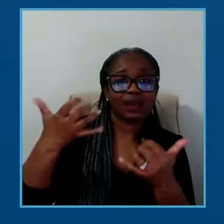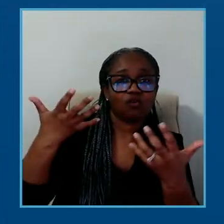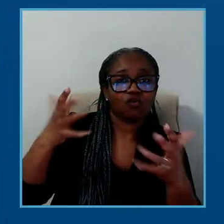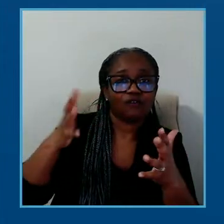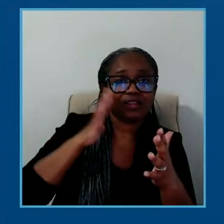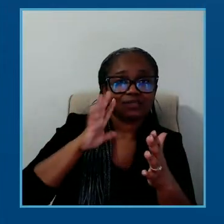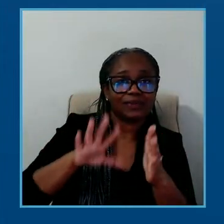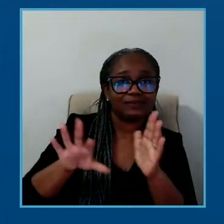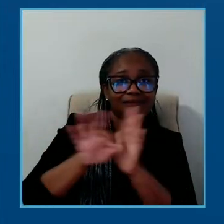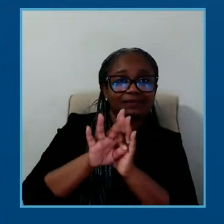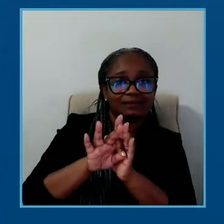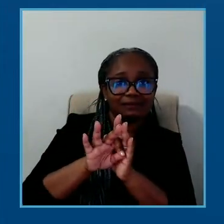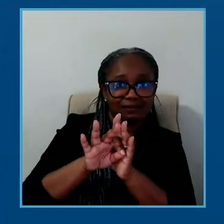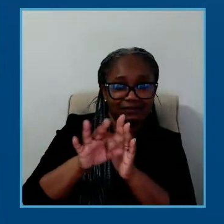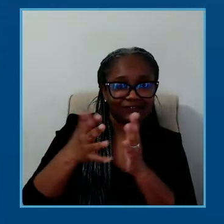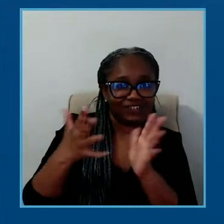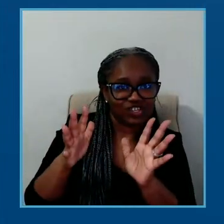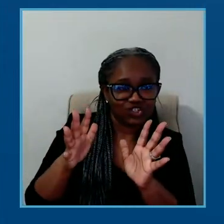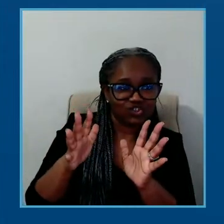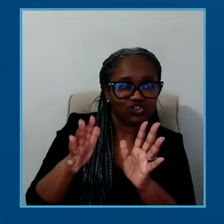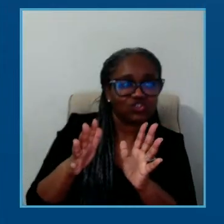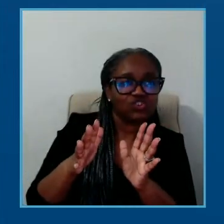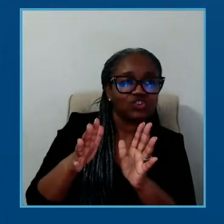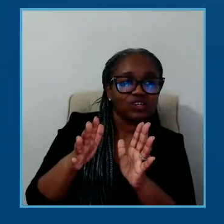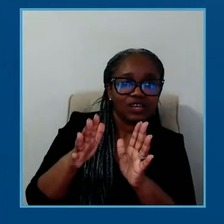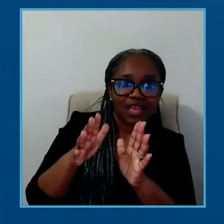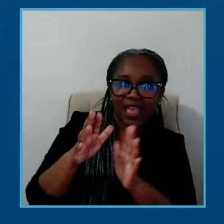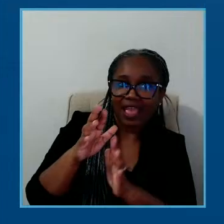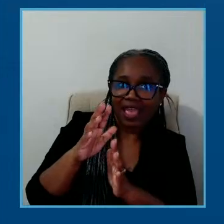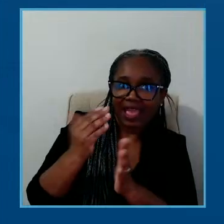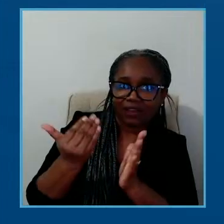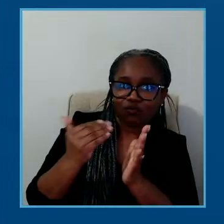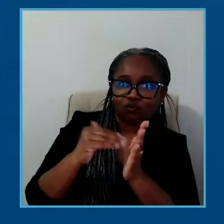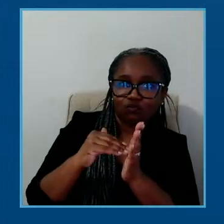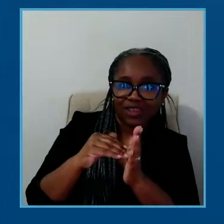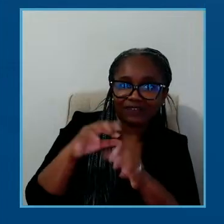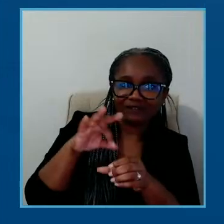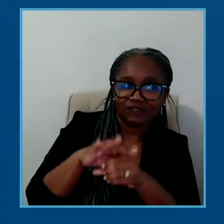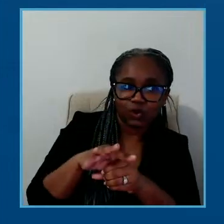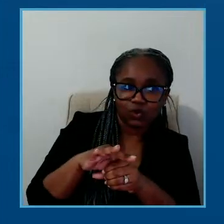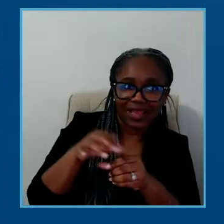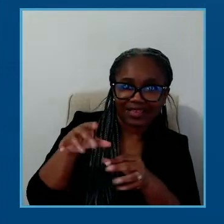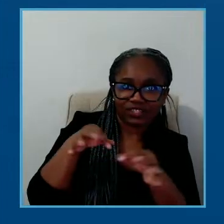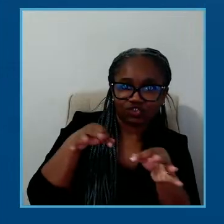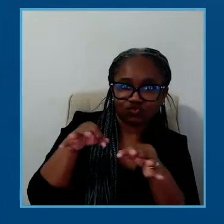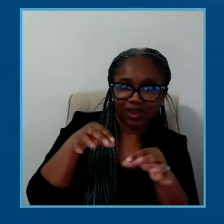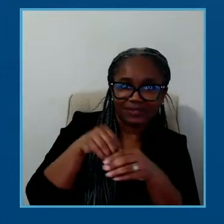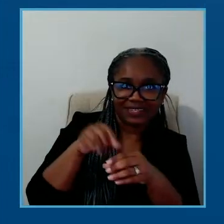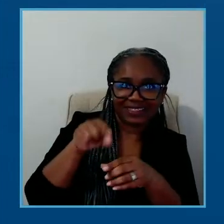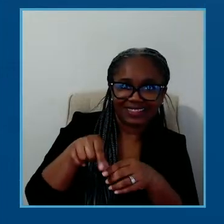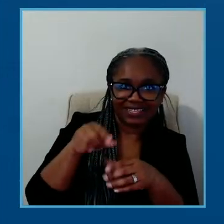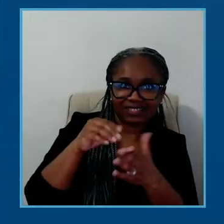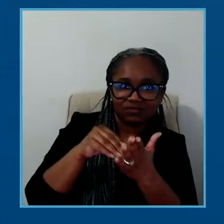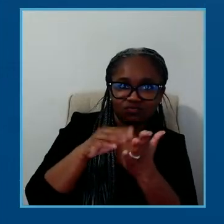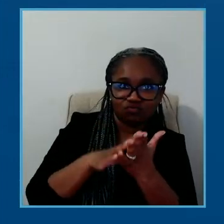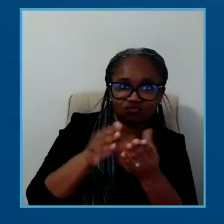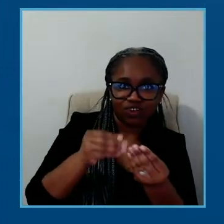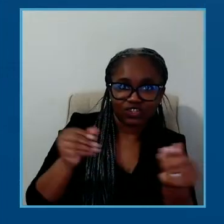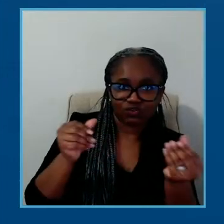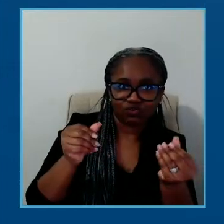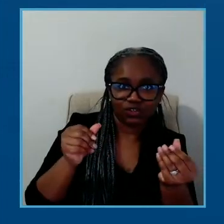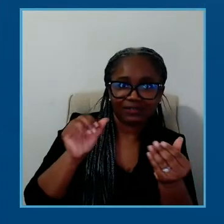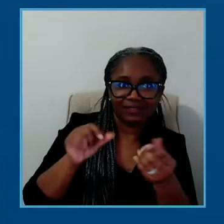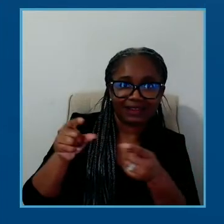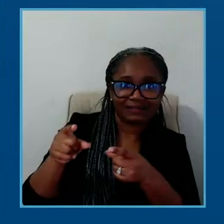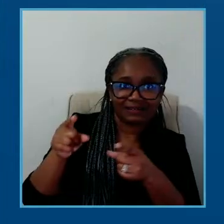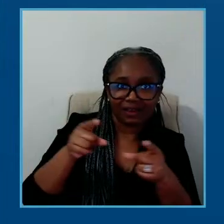described, and as is being described in this new resolution, is occurring now with